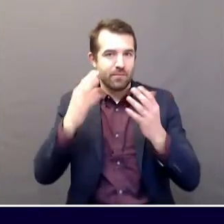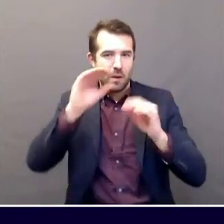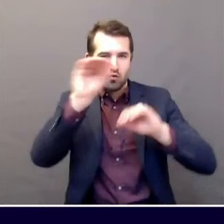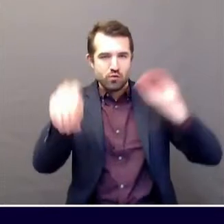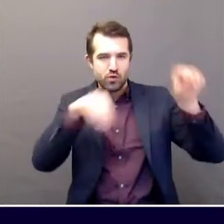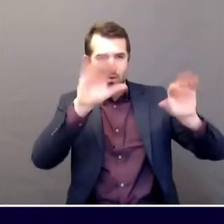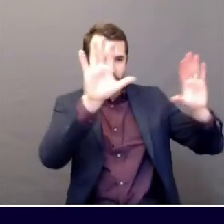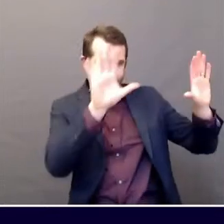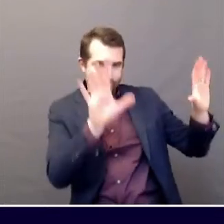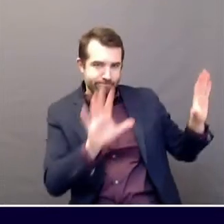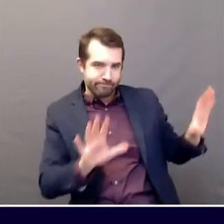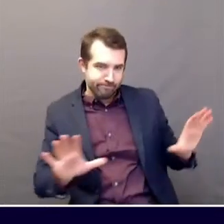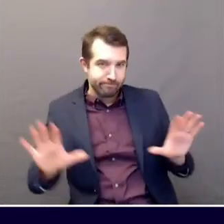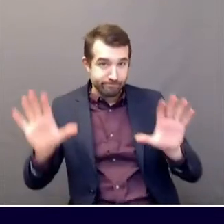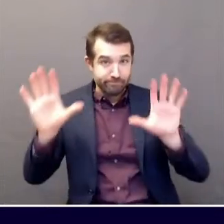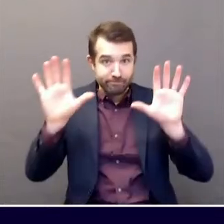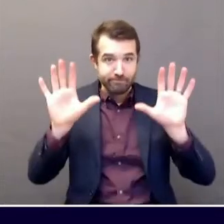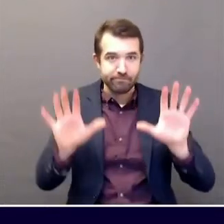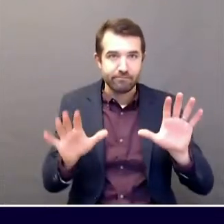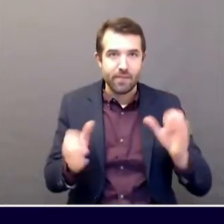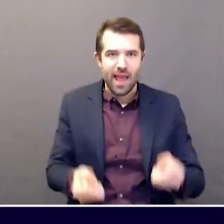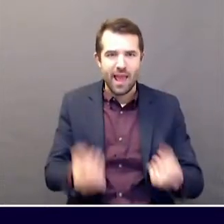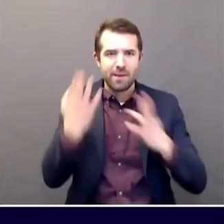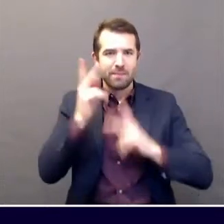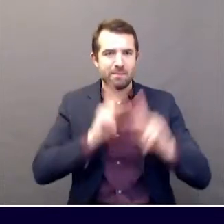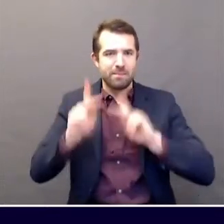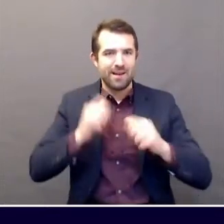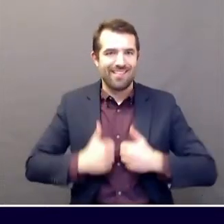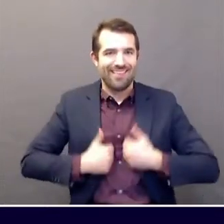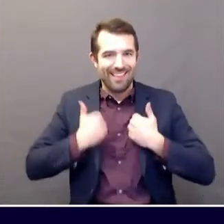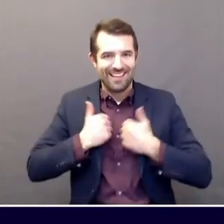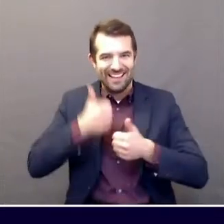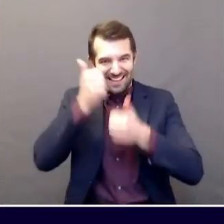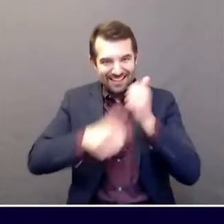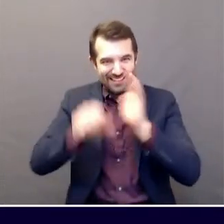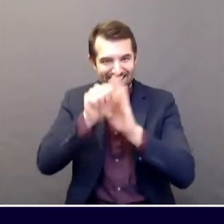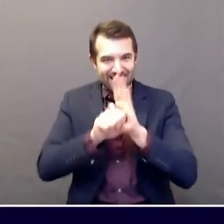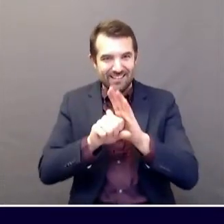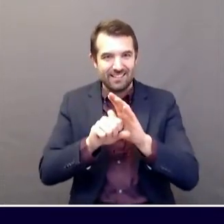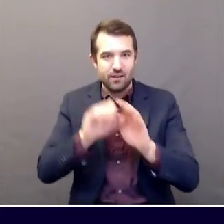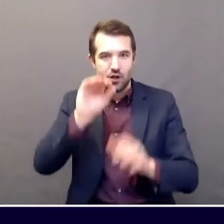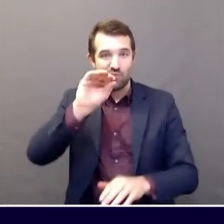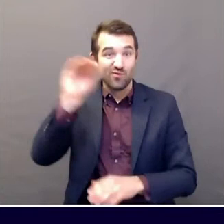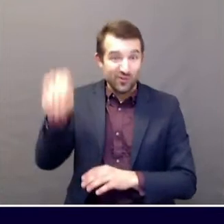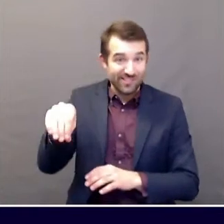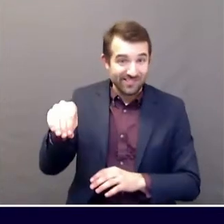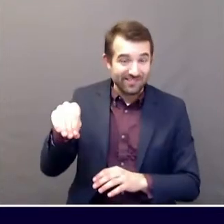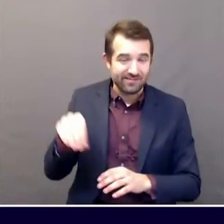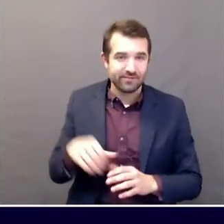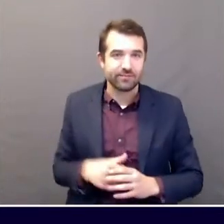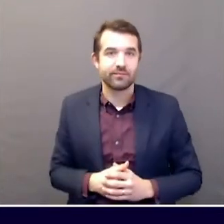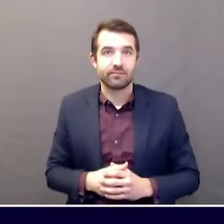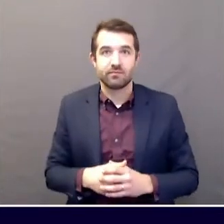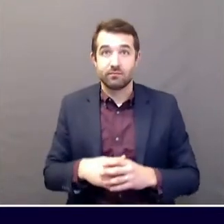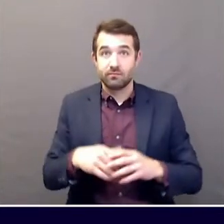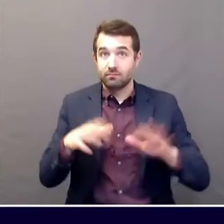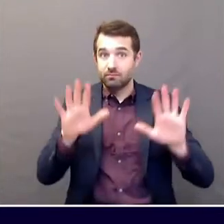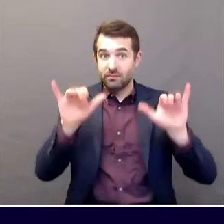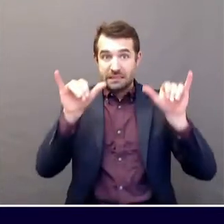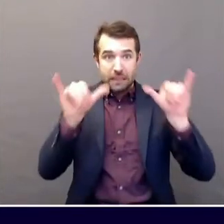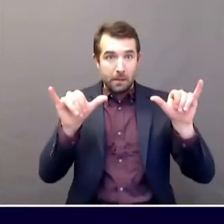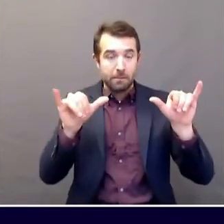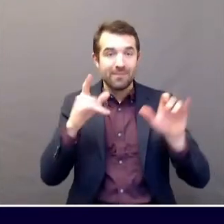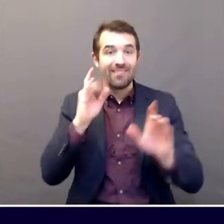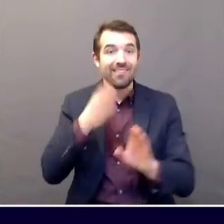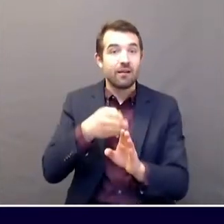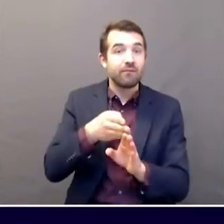on their census numbers, the number of permanent residents that they've got there, not based on what the outgoing or the former administration